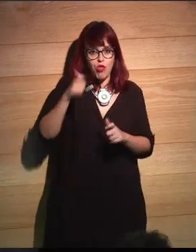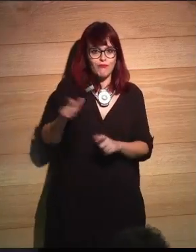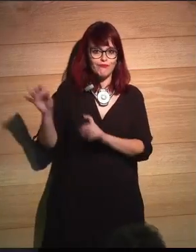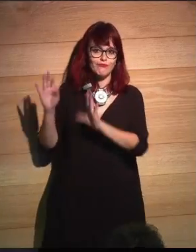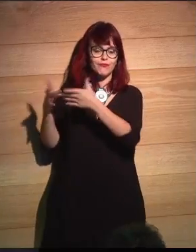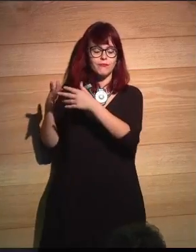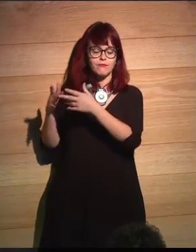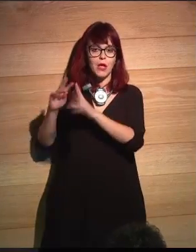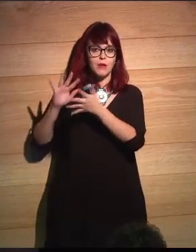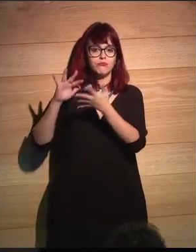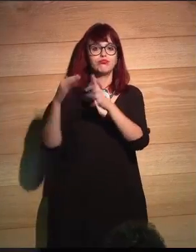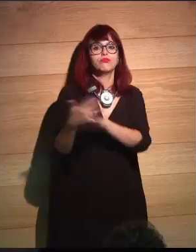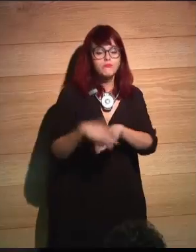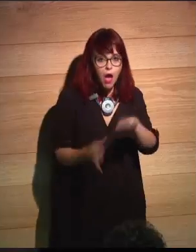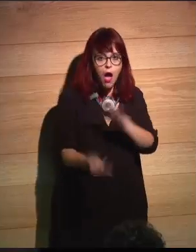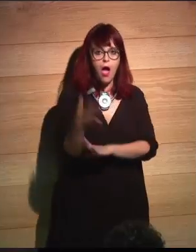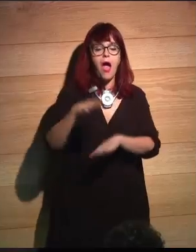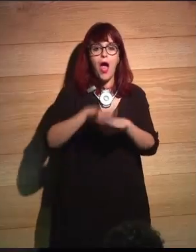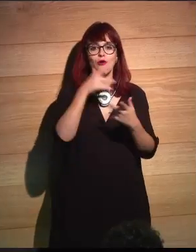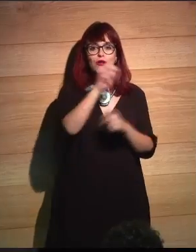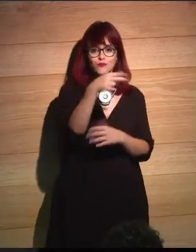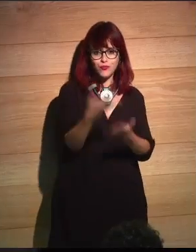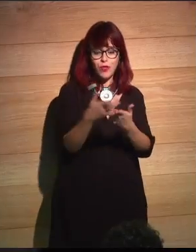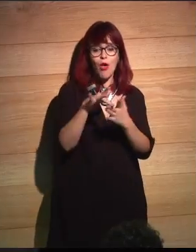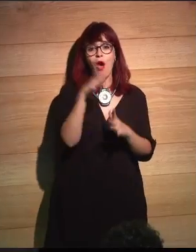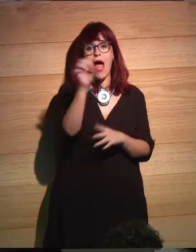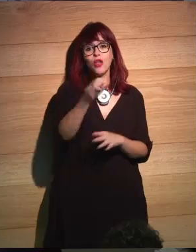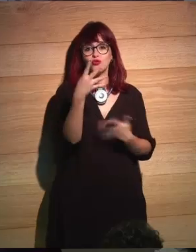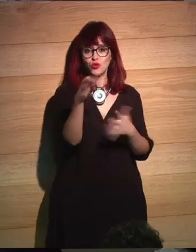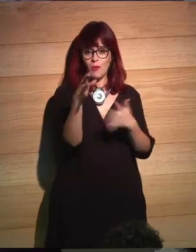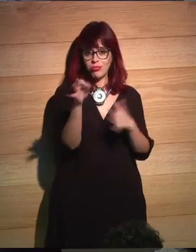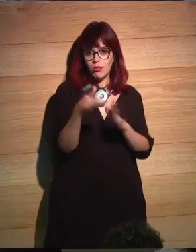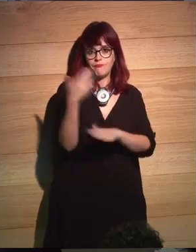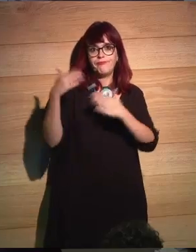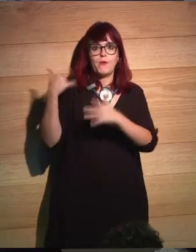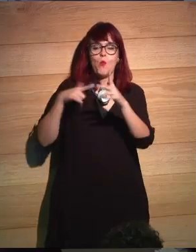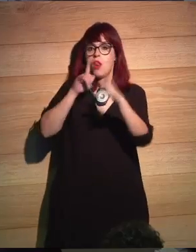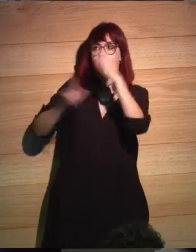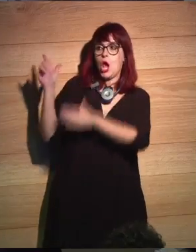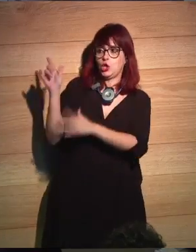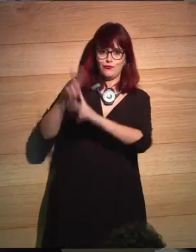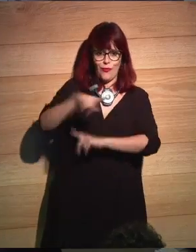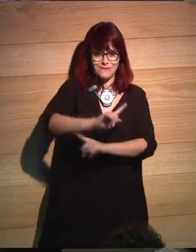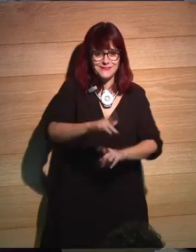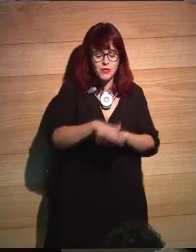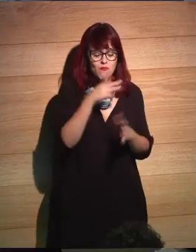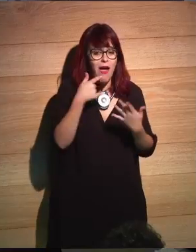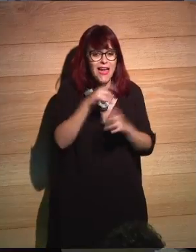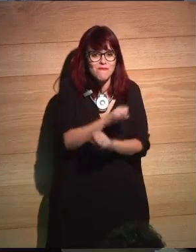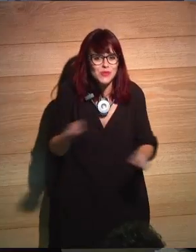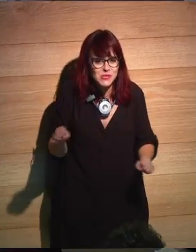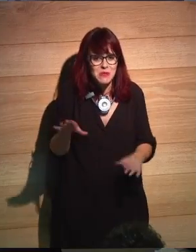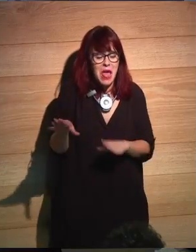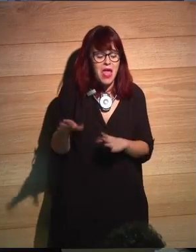results from. In the 90s, not further back than that, it was not acceptable to show off your